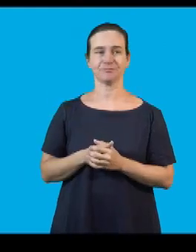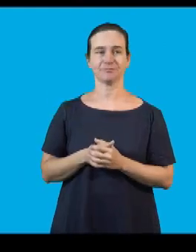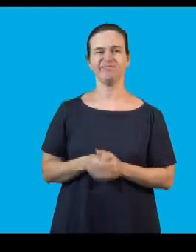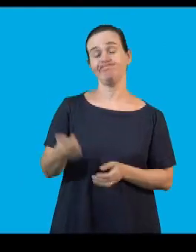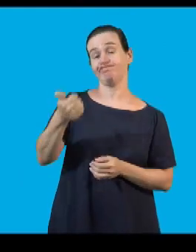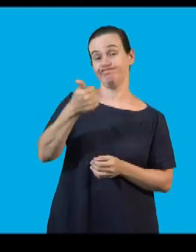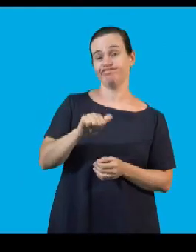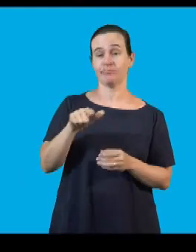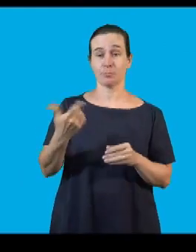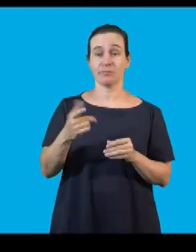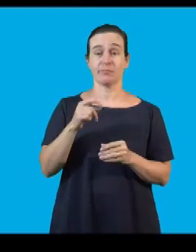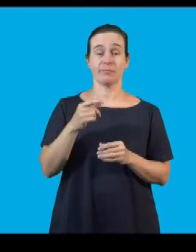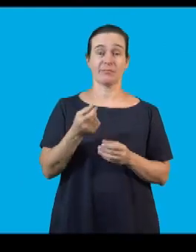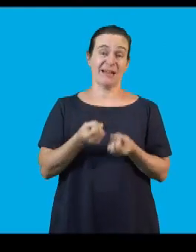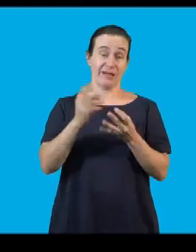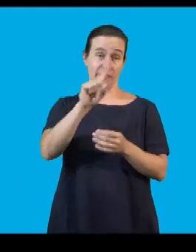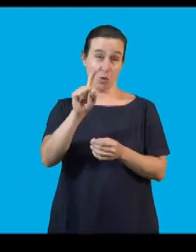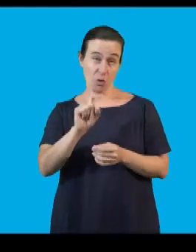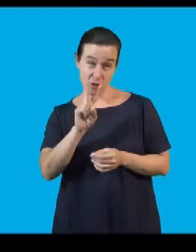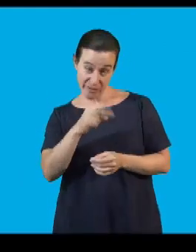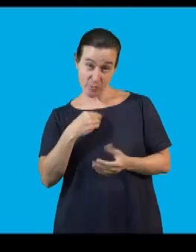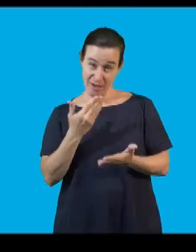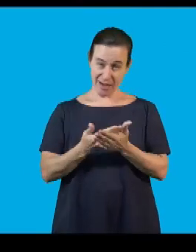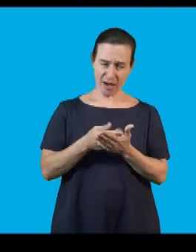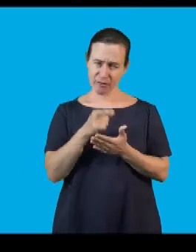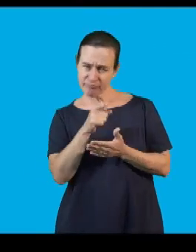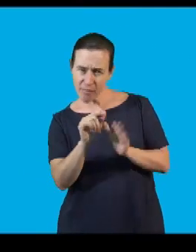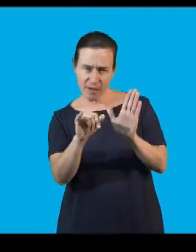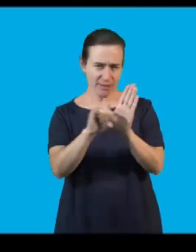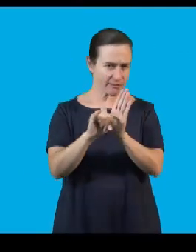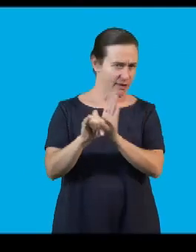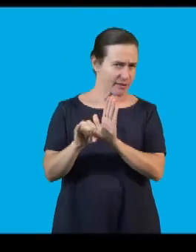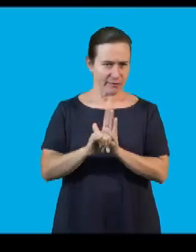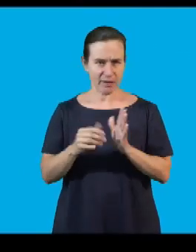on to a question and see if we are able to find